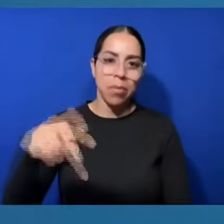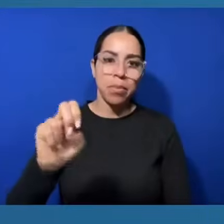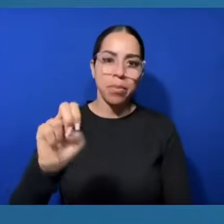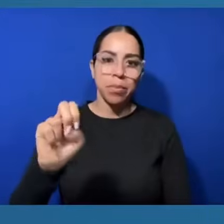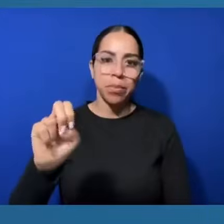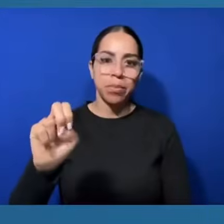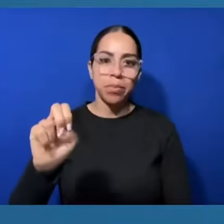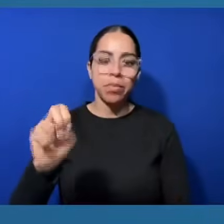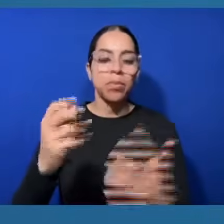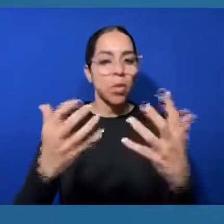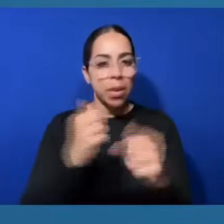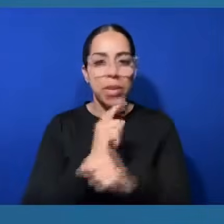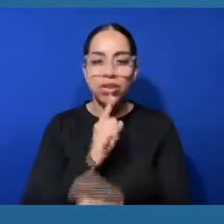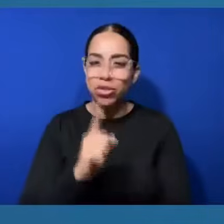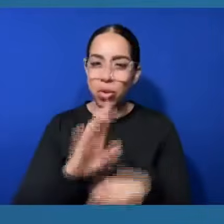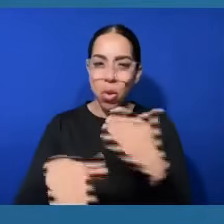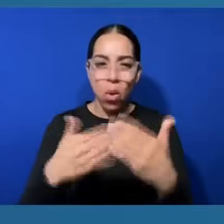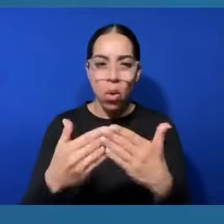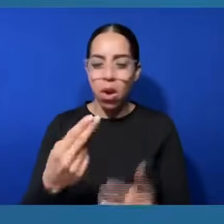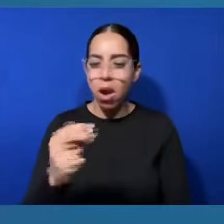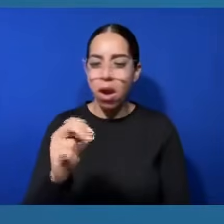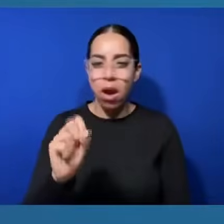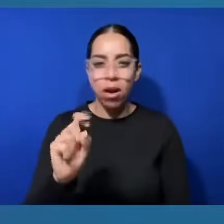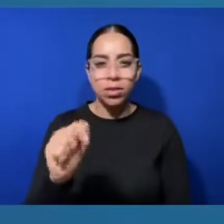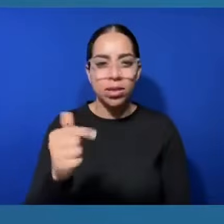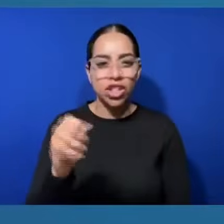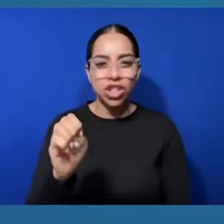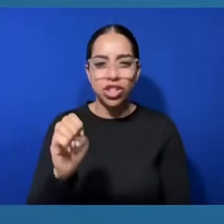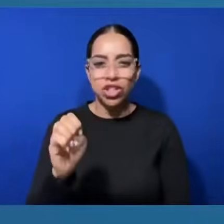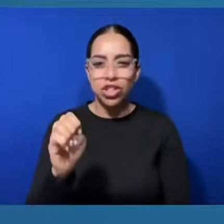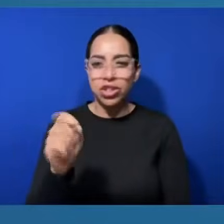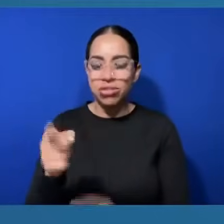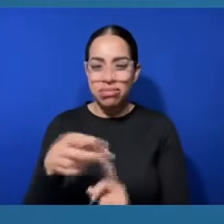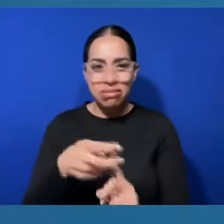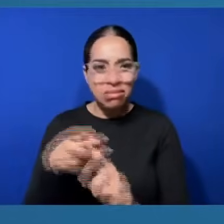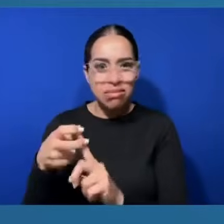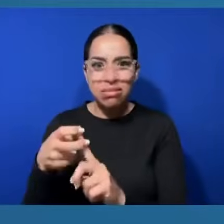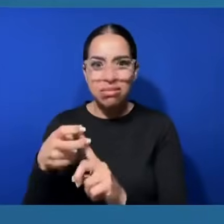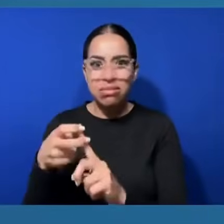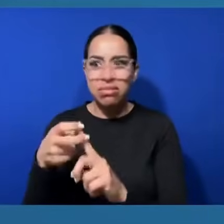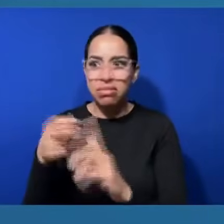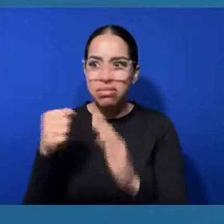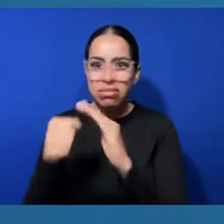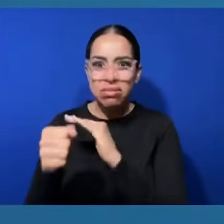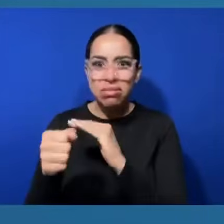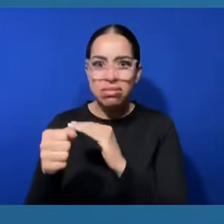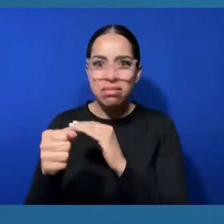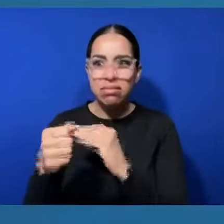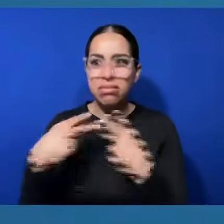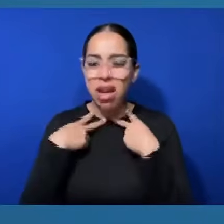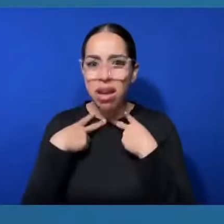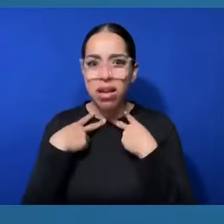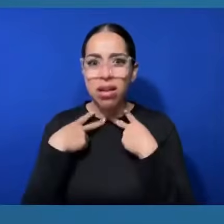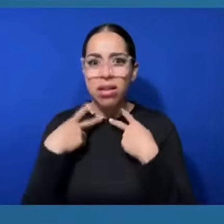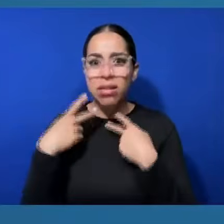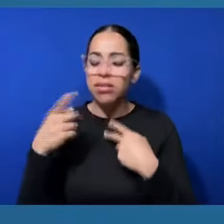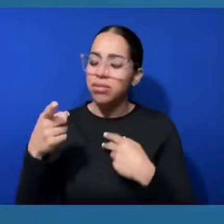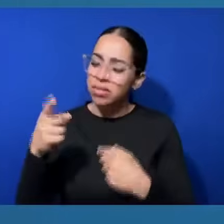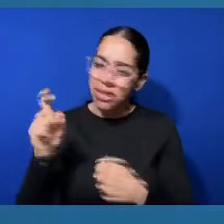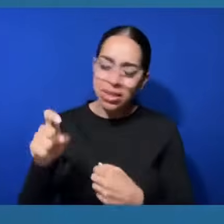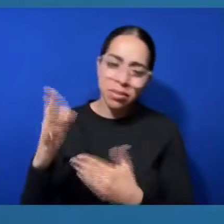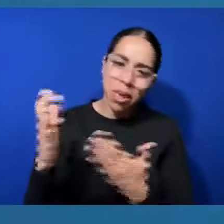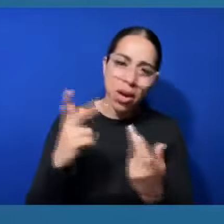that the hostages are home, that there's peace for Israel and all of our people, and that